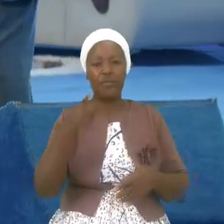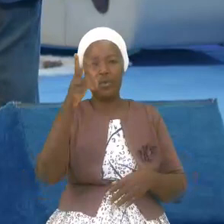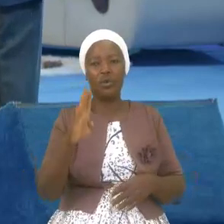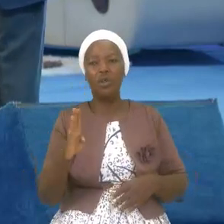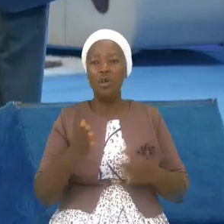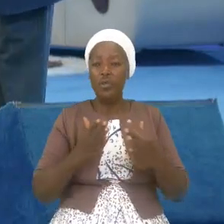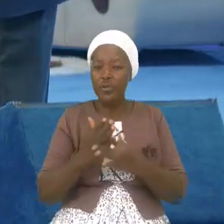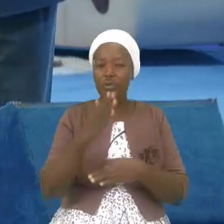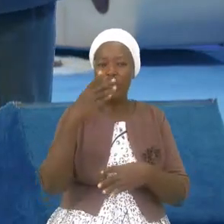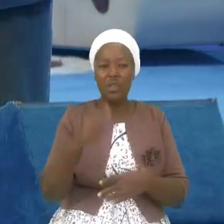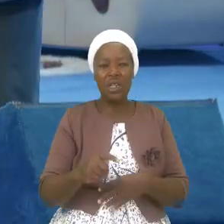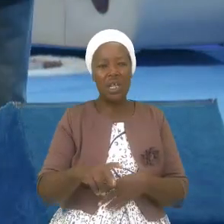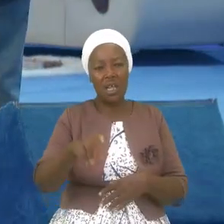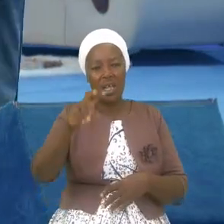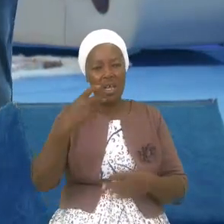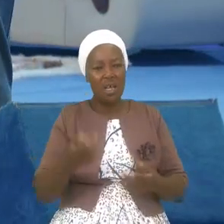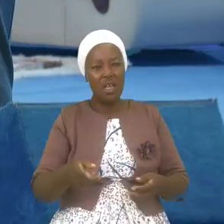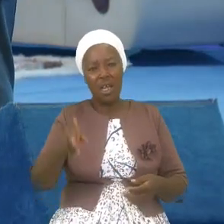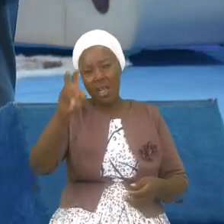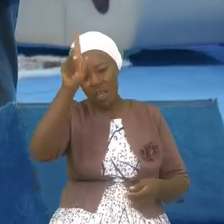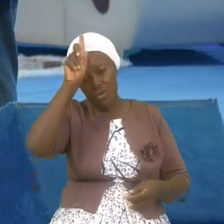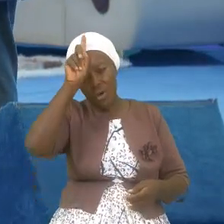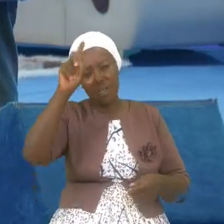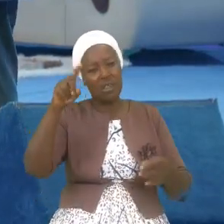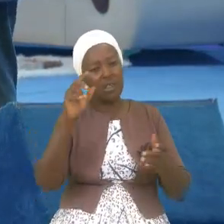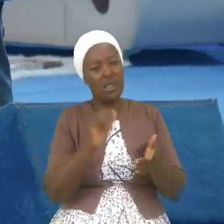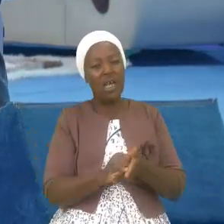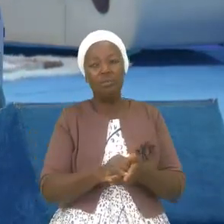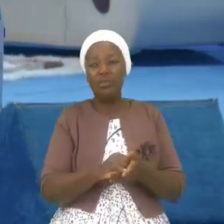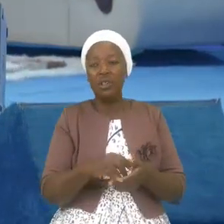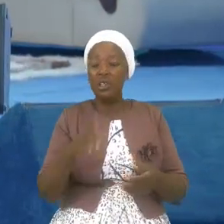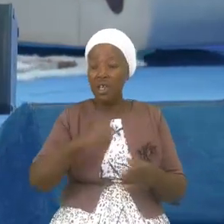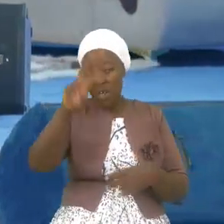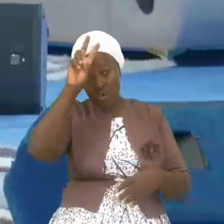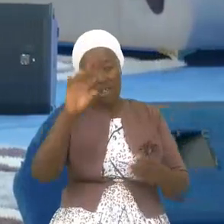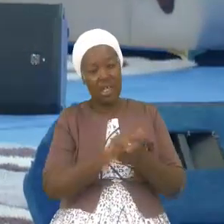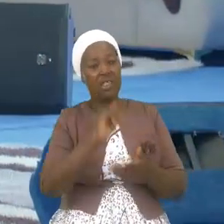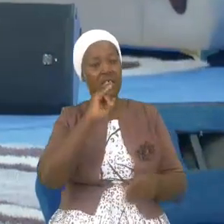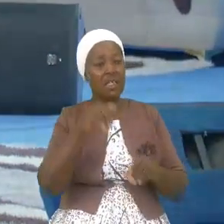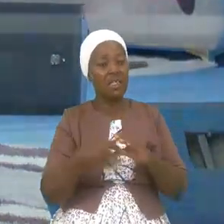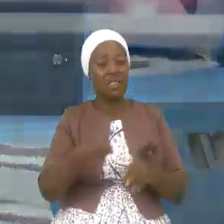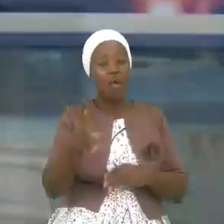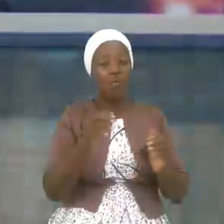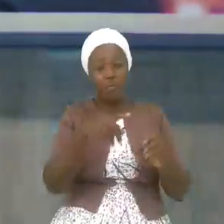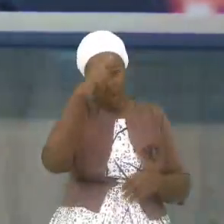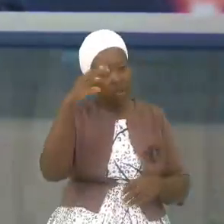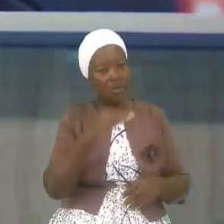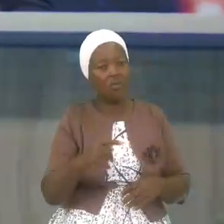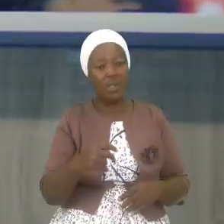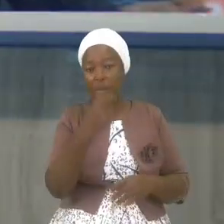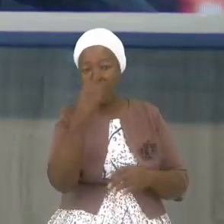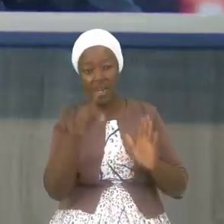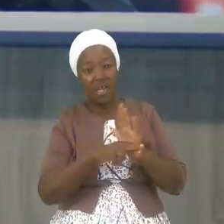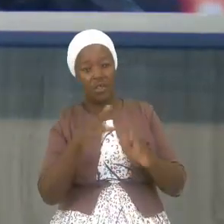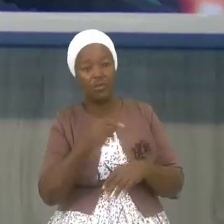them, because of the blindness of their heart. Belshazzar was blind,